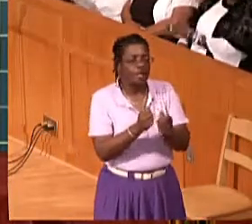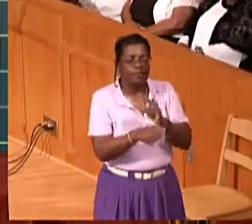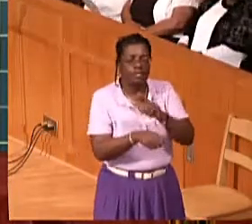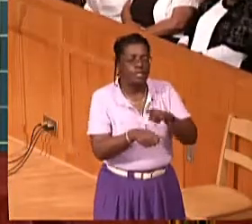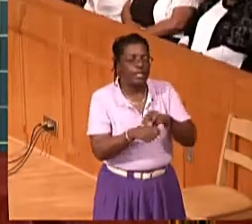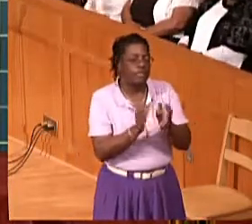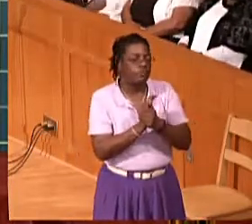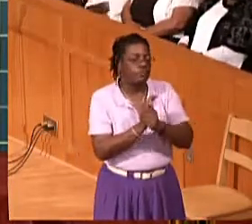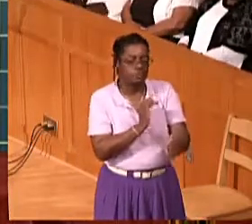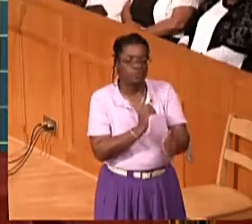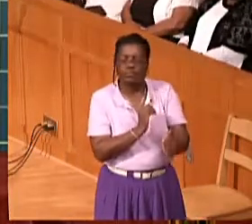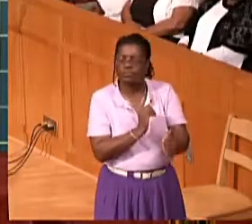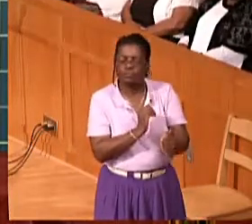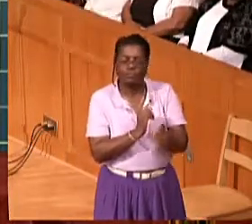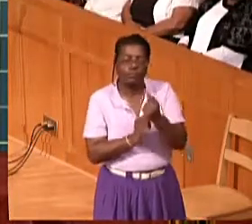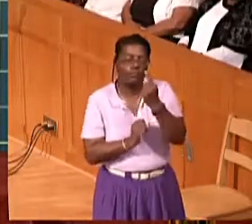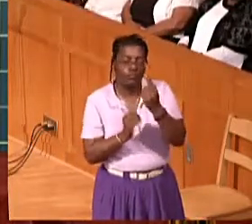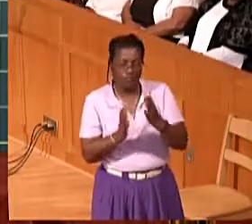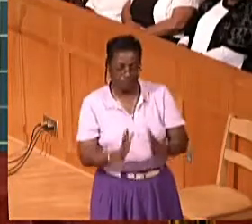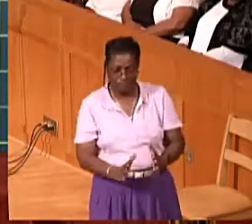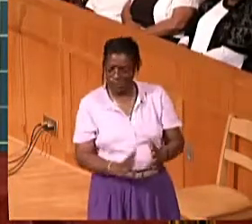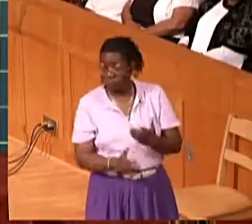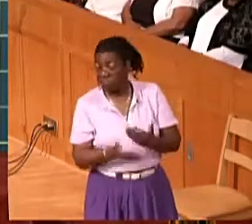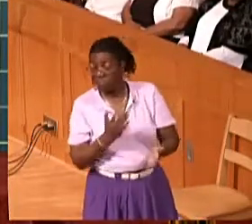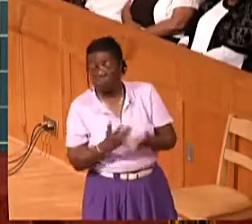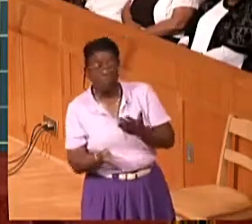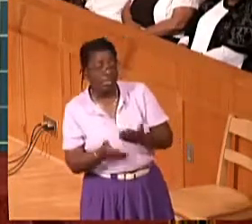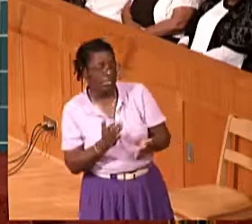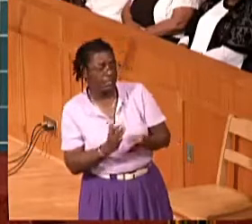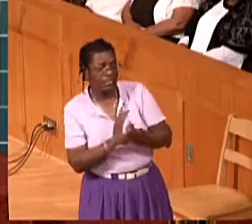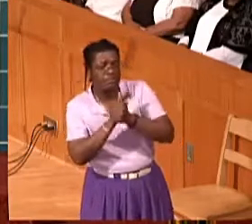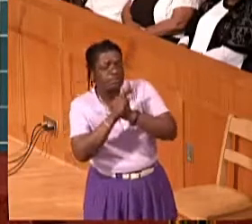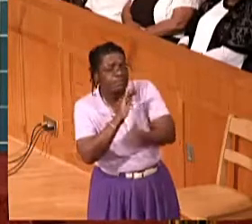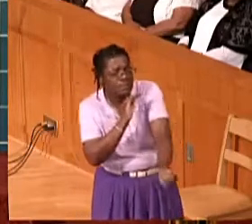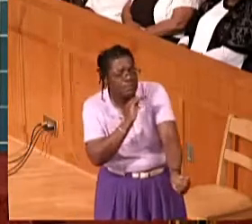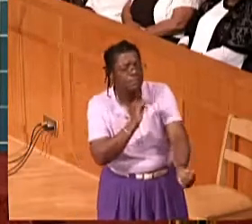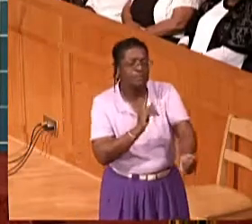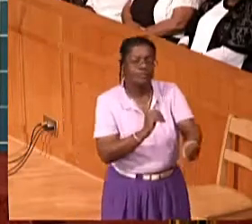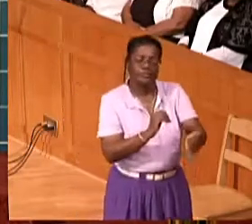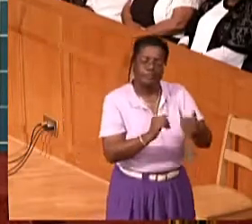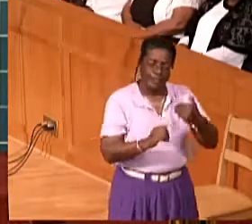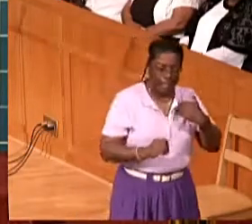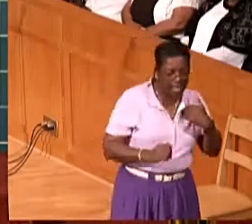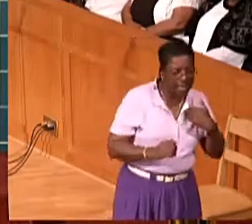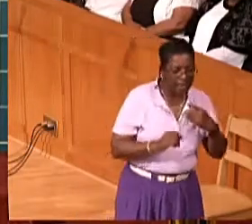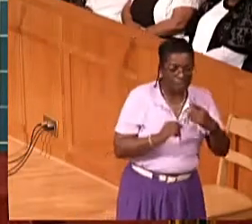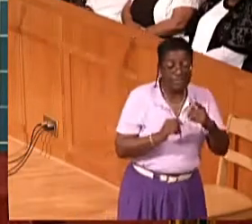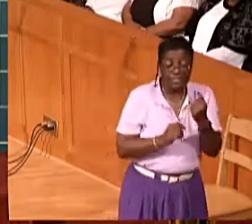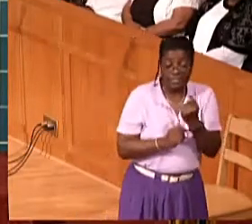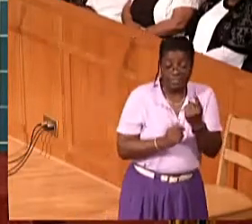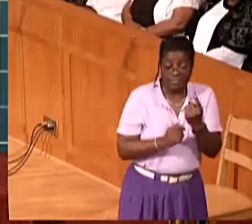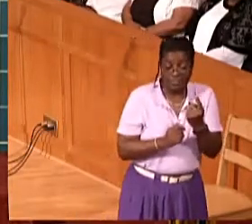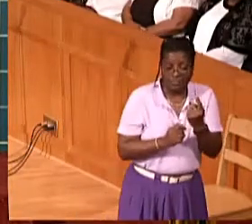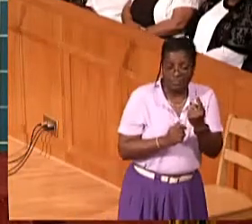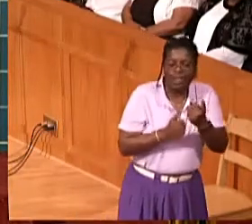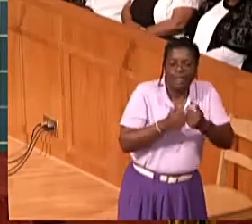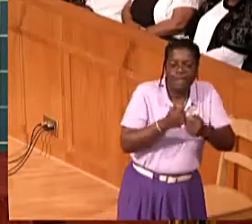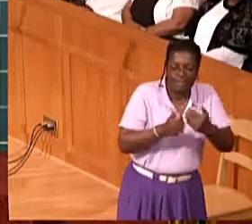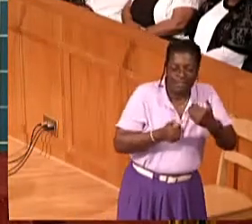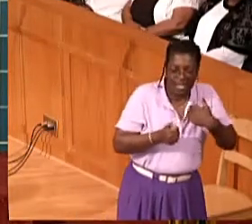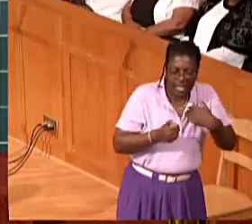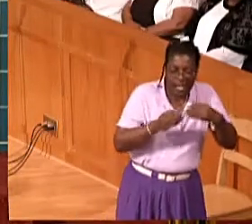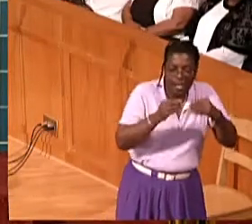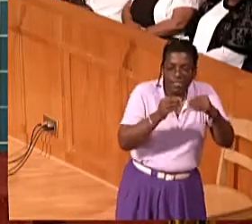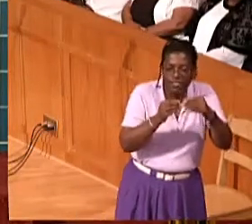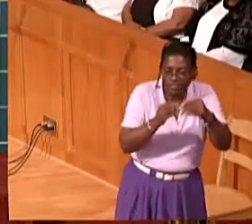all. As gifted as you think you might be, you don't have it all. Amen. Lord, help me preach in this church. As anointed as you may